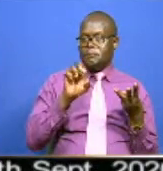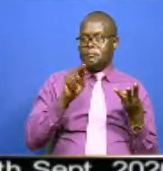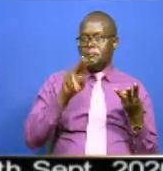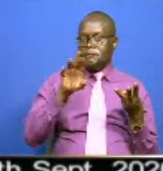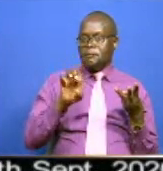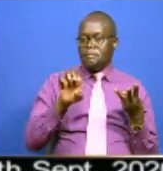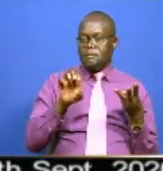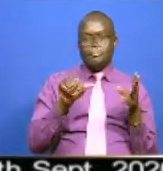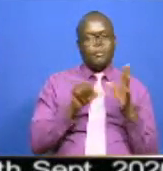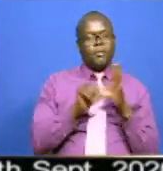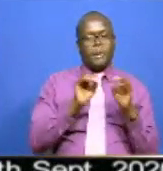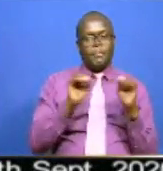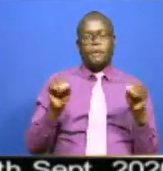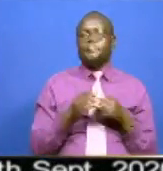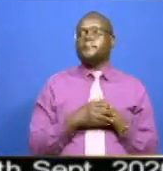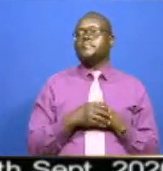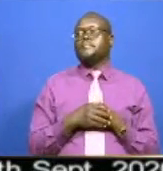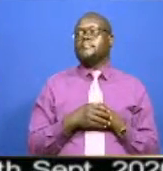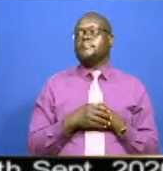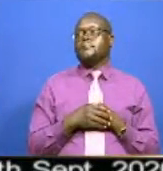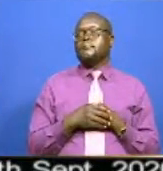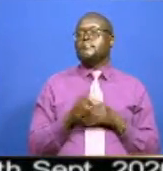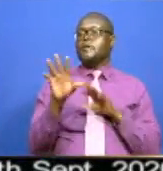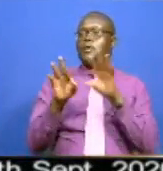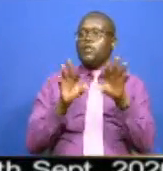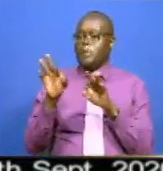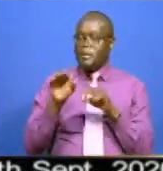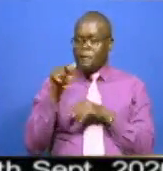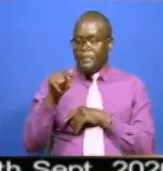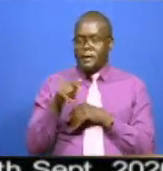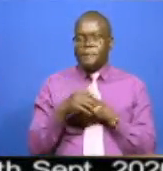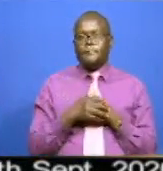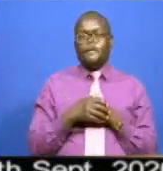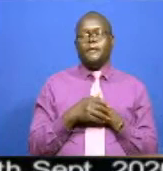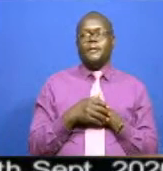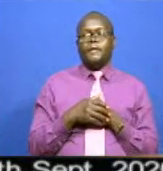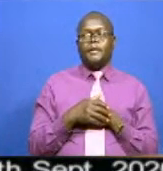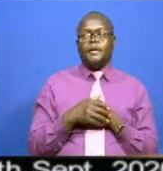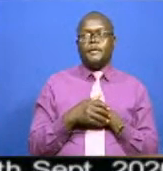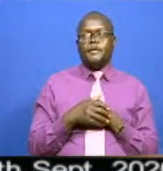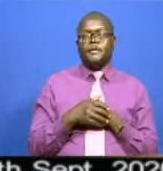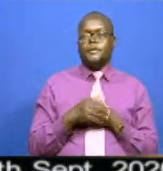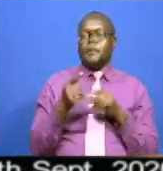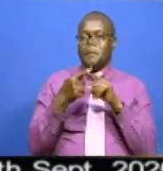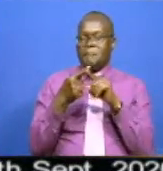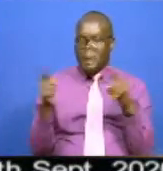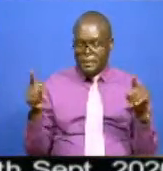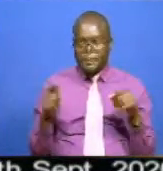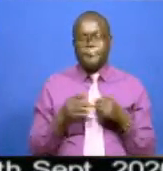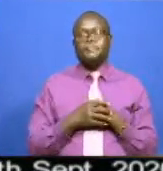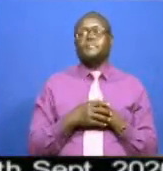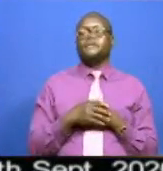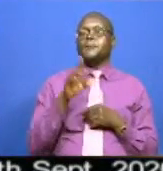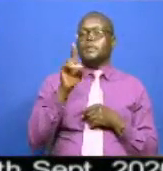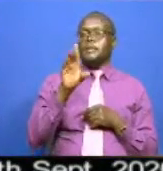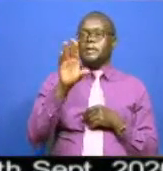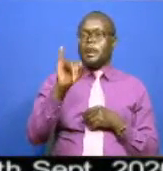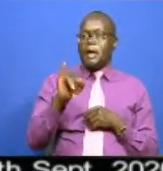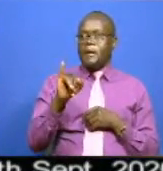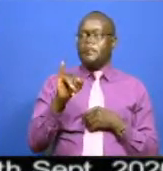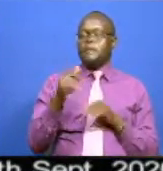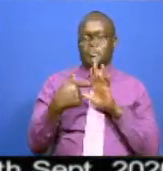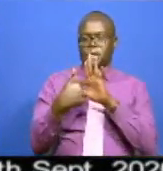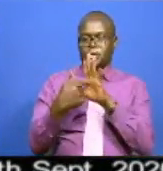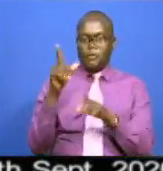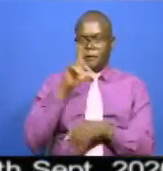Beria as nominees for the said positions. However, the DCI